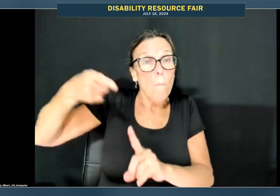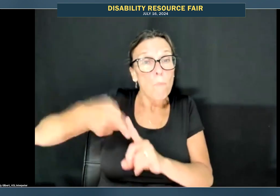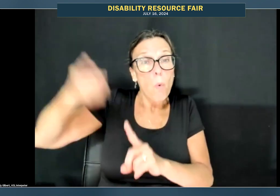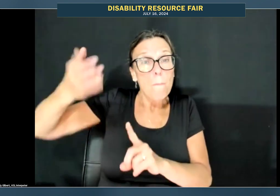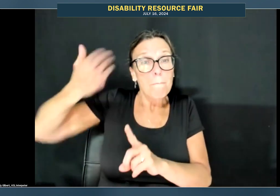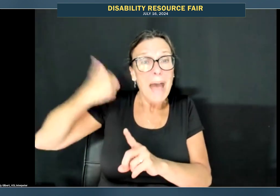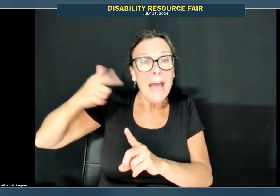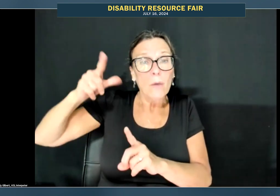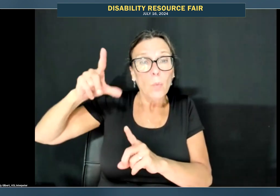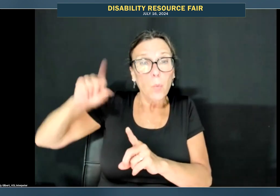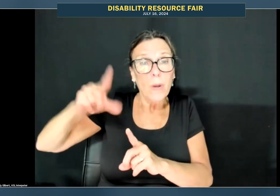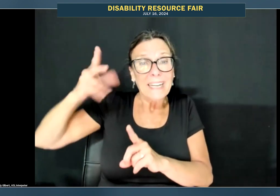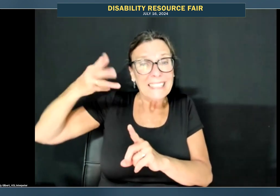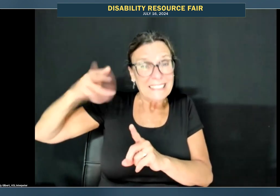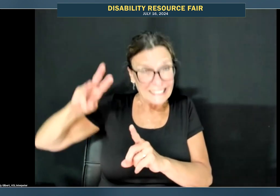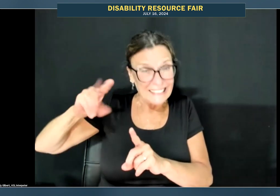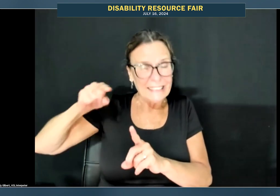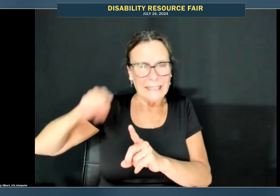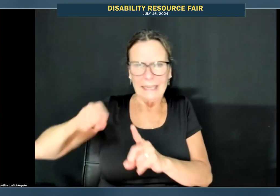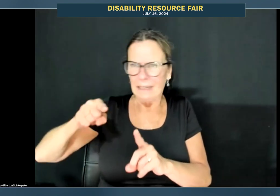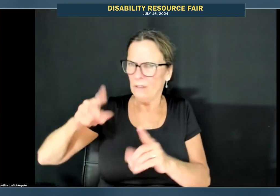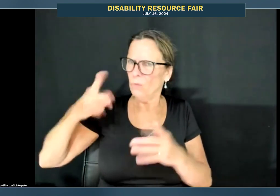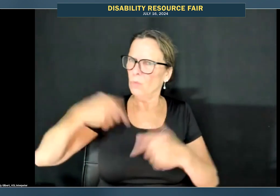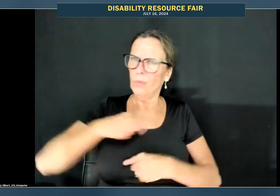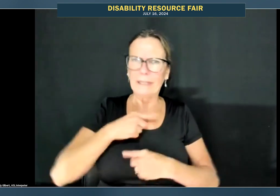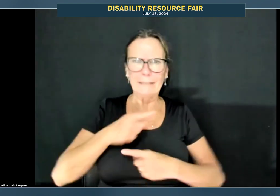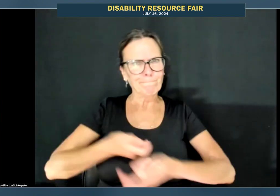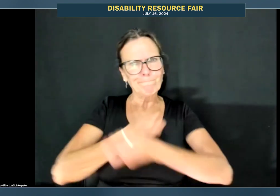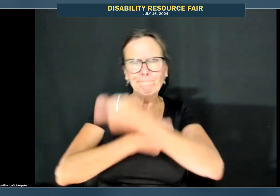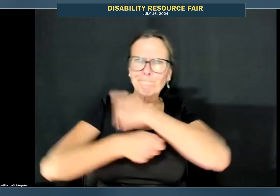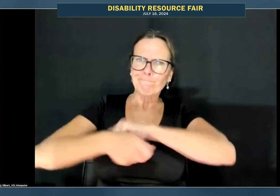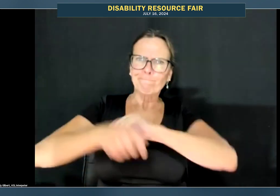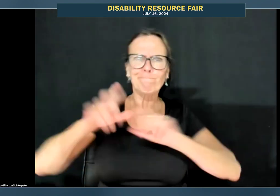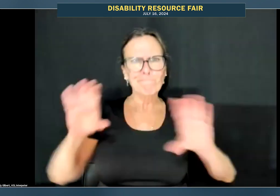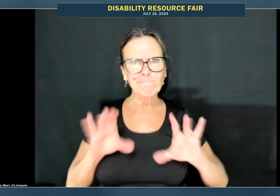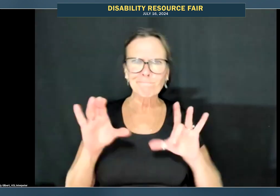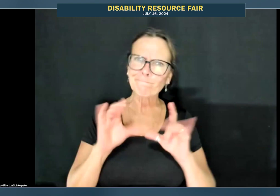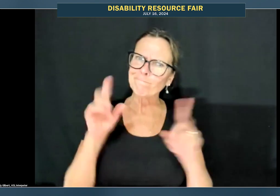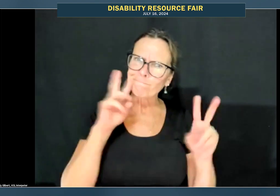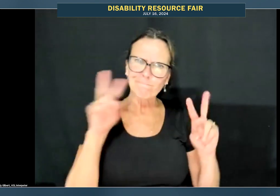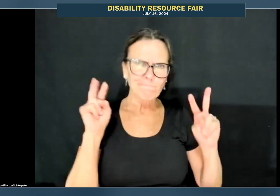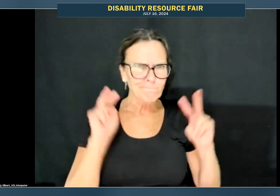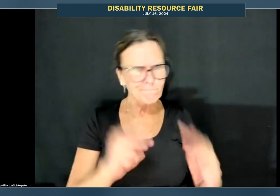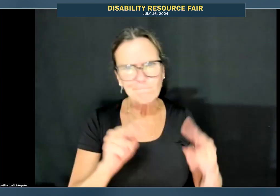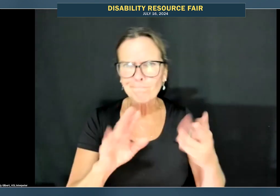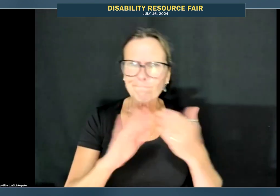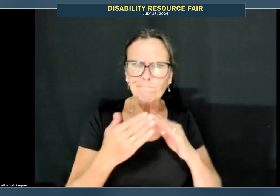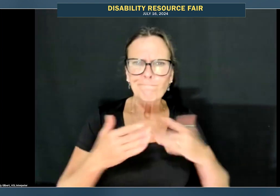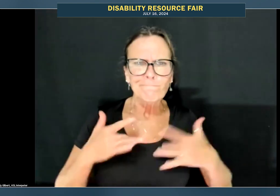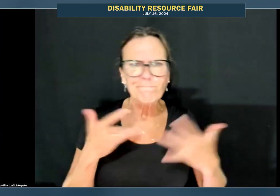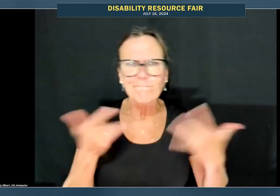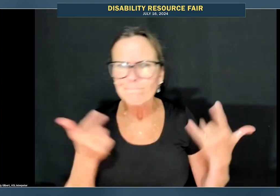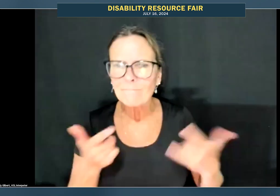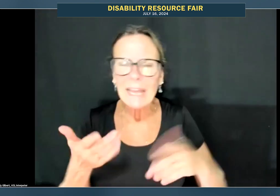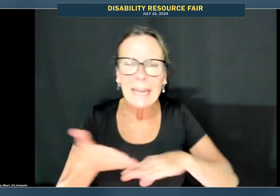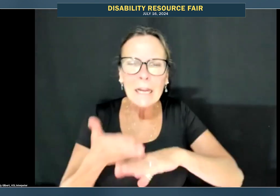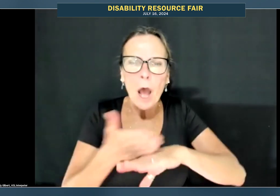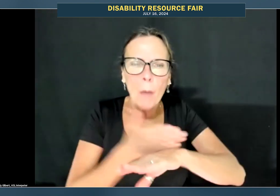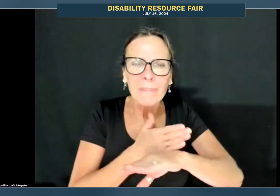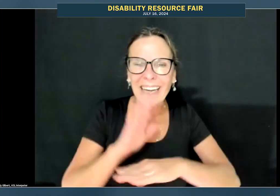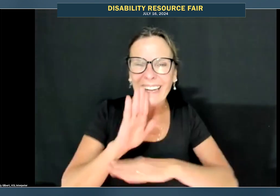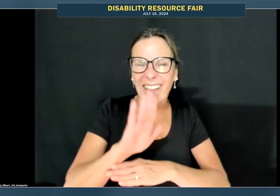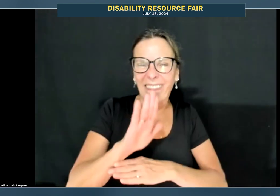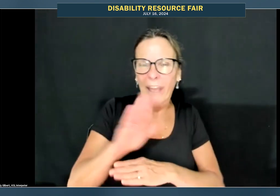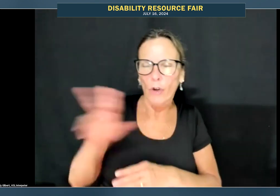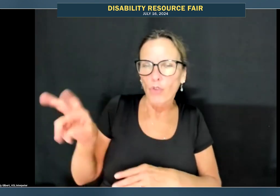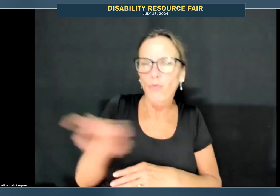we began a process of looking freshly at what was going on in the city and updating the transition plan.